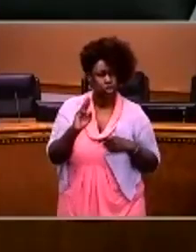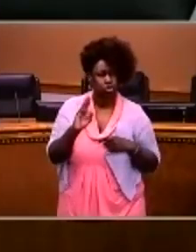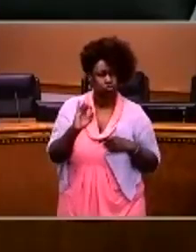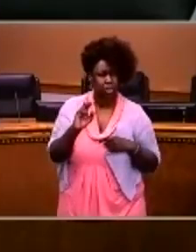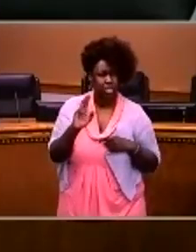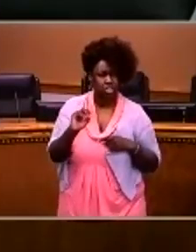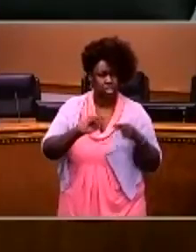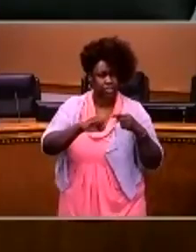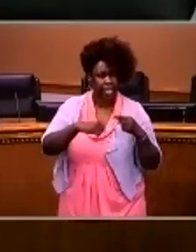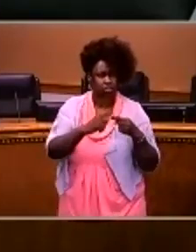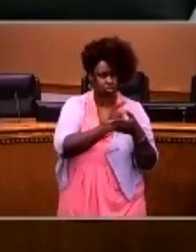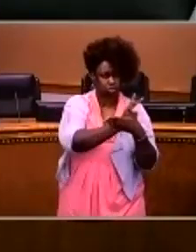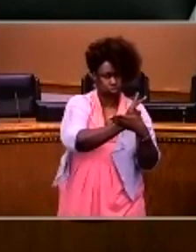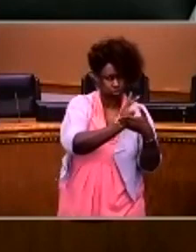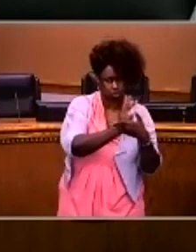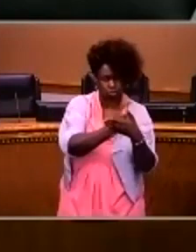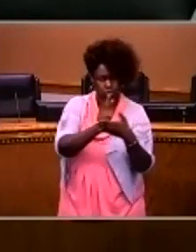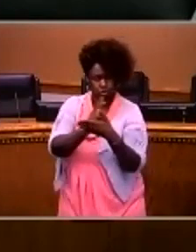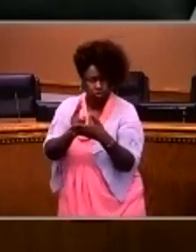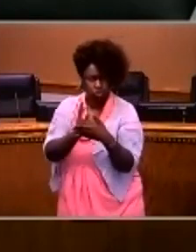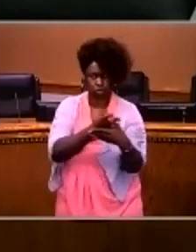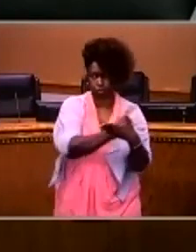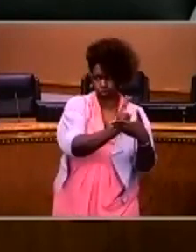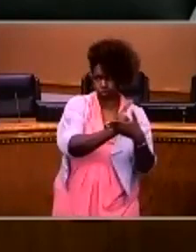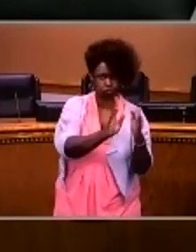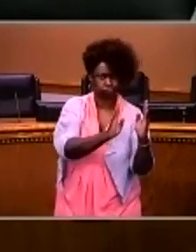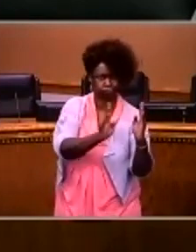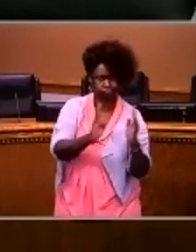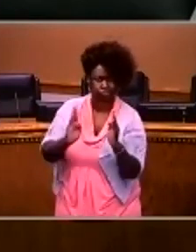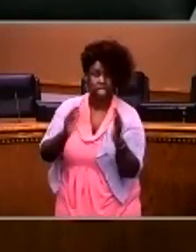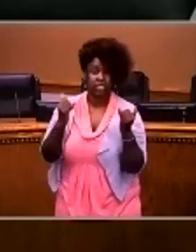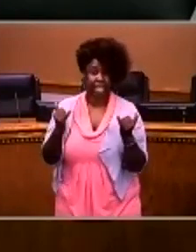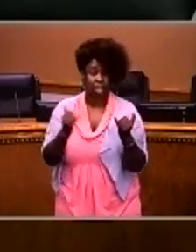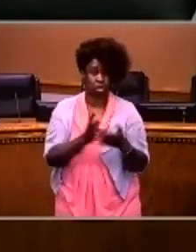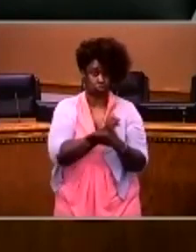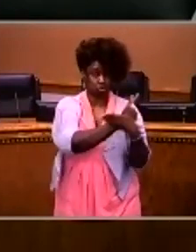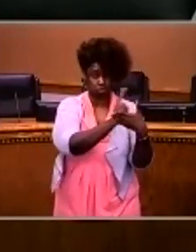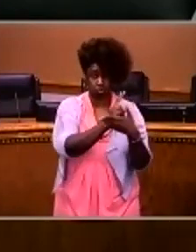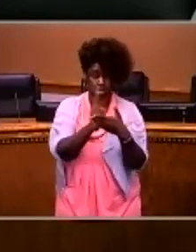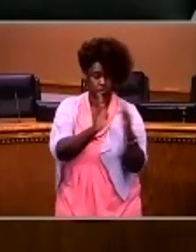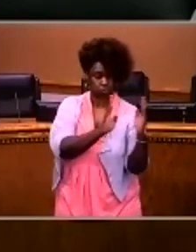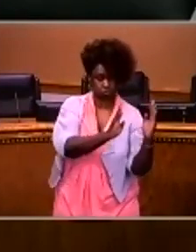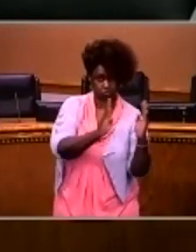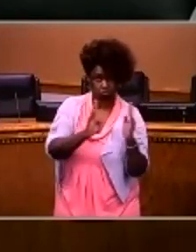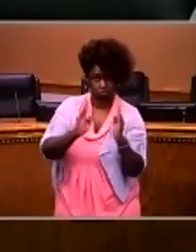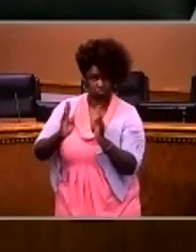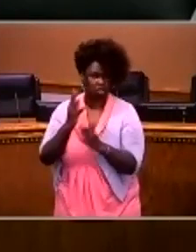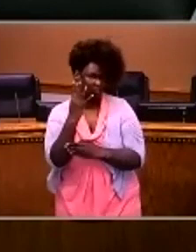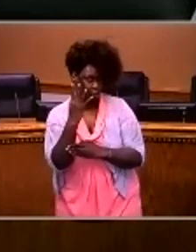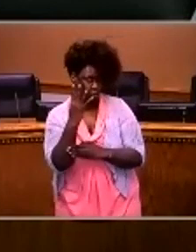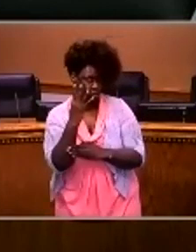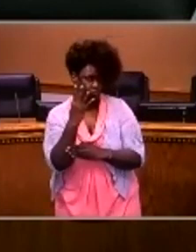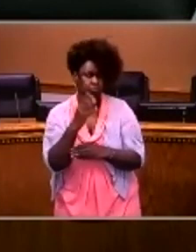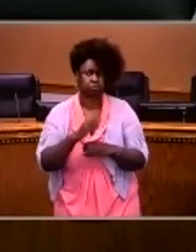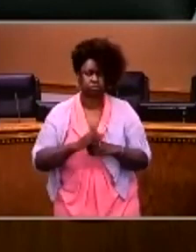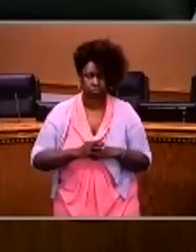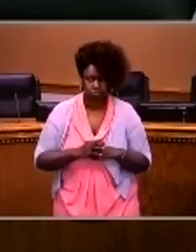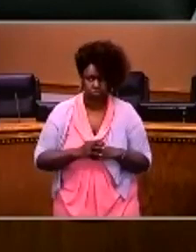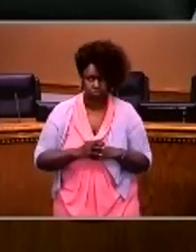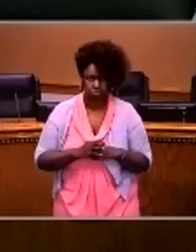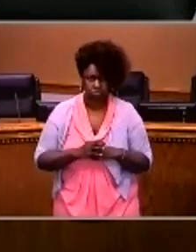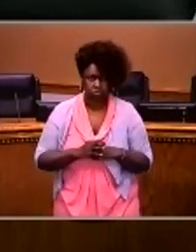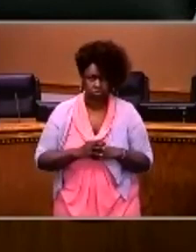best guess, and I do stress best guess. We're now at 4 incubation cycles. Where we're at a